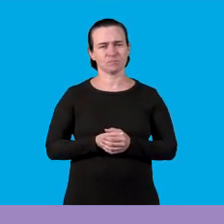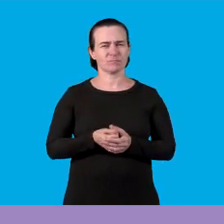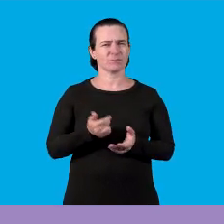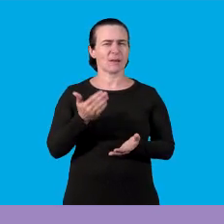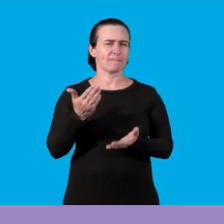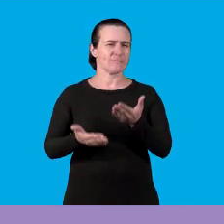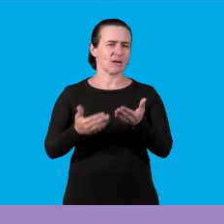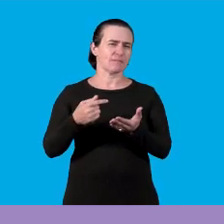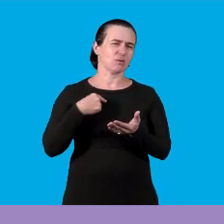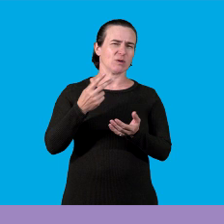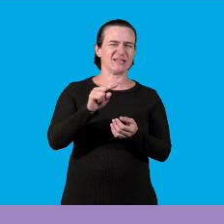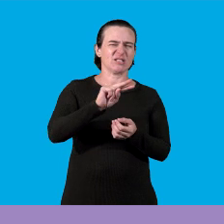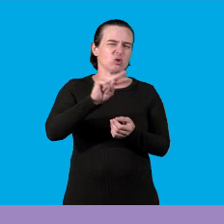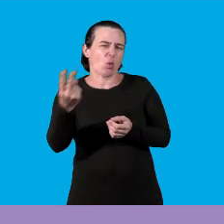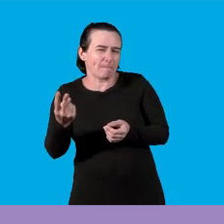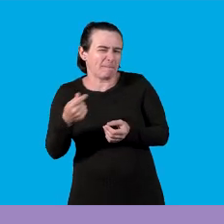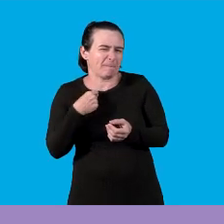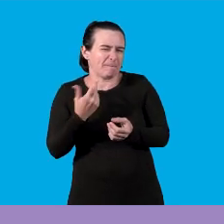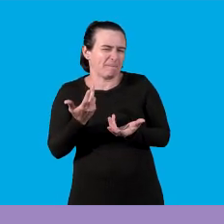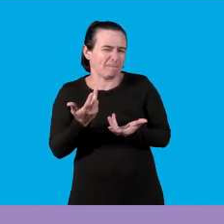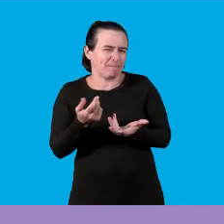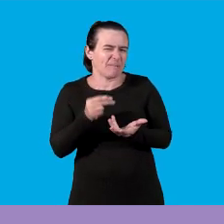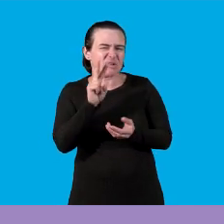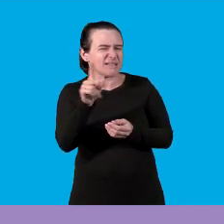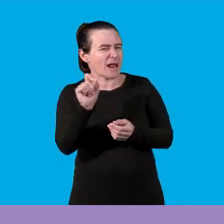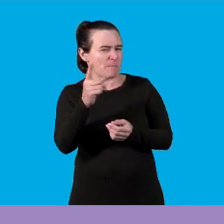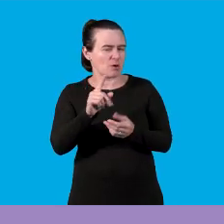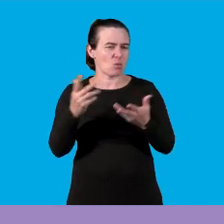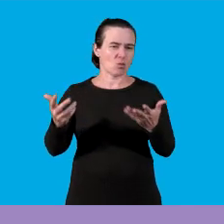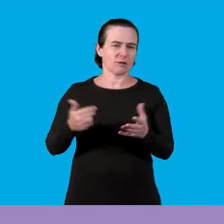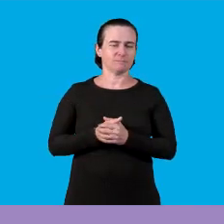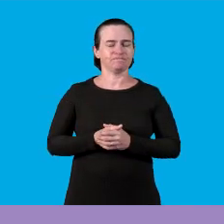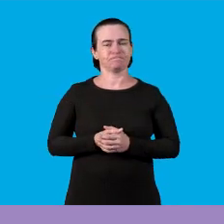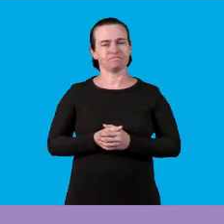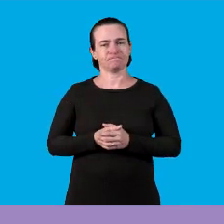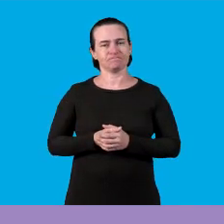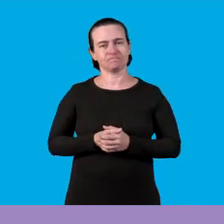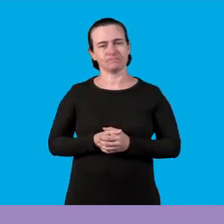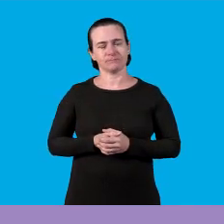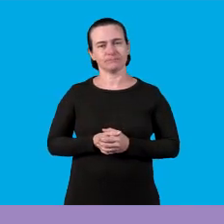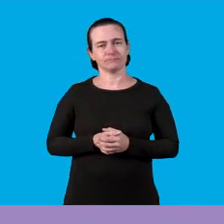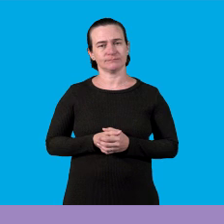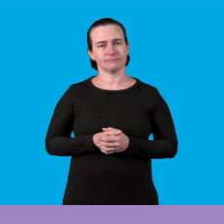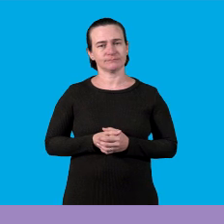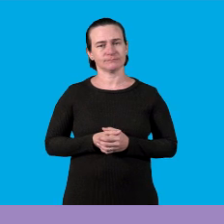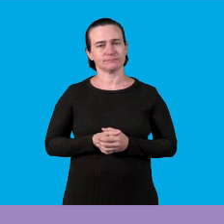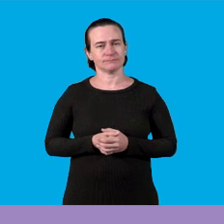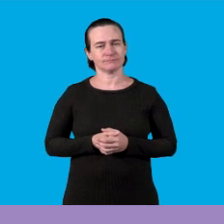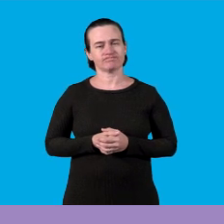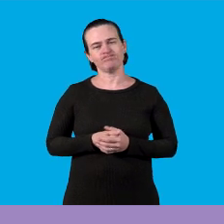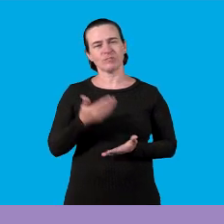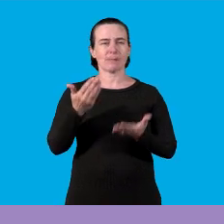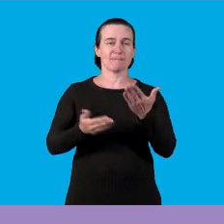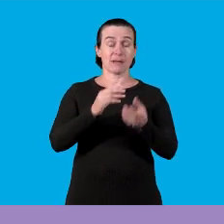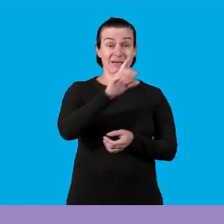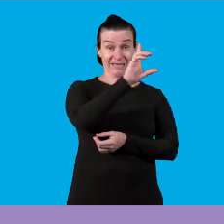them around? For interest's sake, let's rewrite that and swap them around and see the outcome thereof. So we